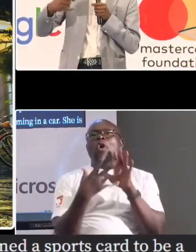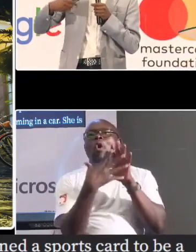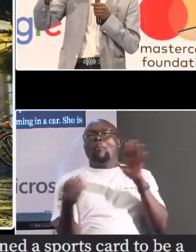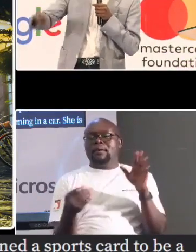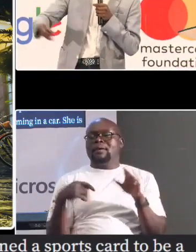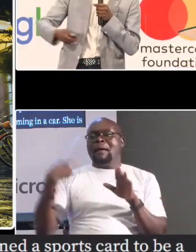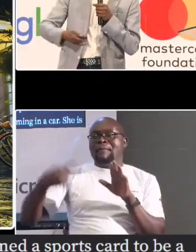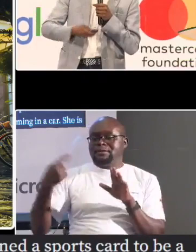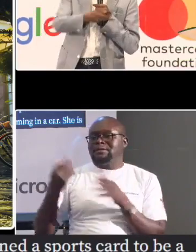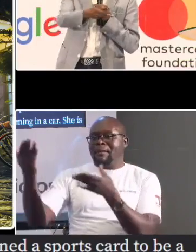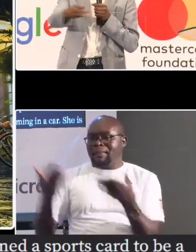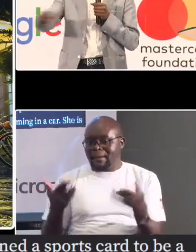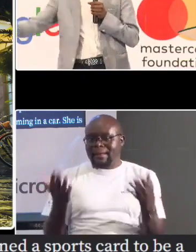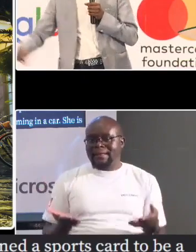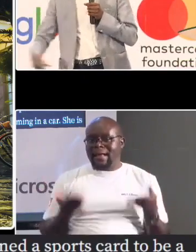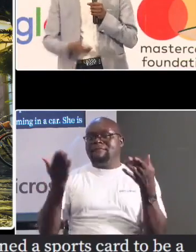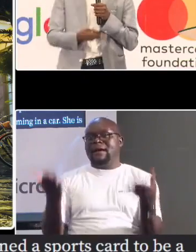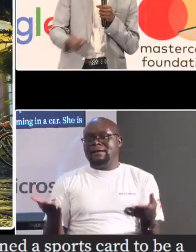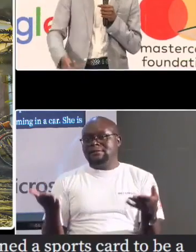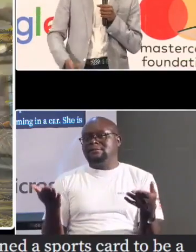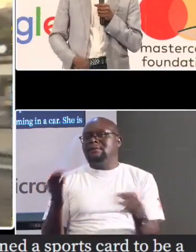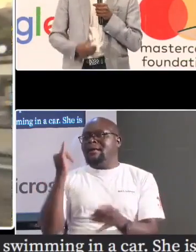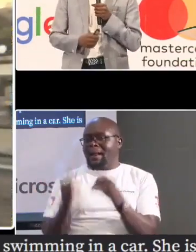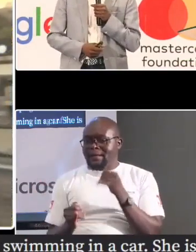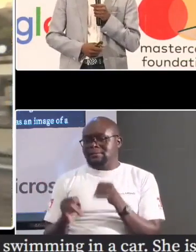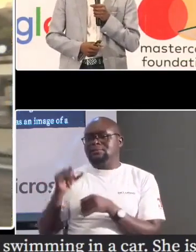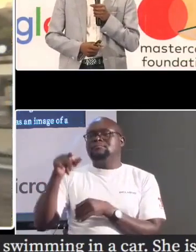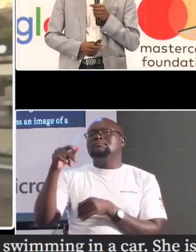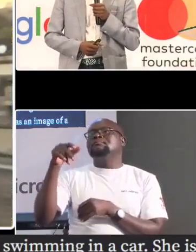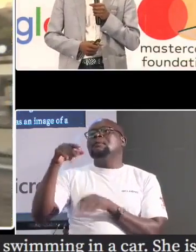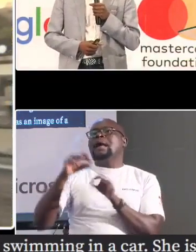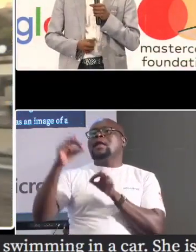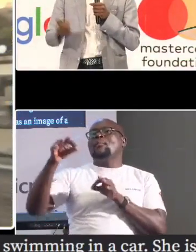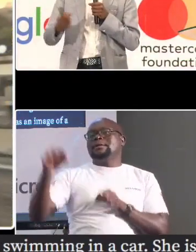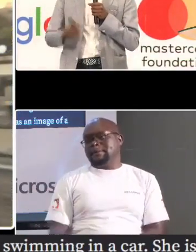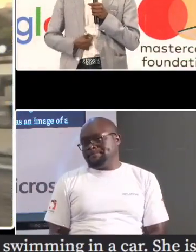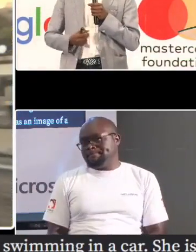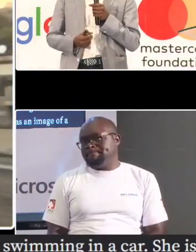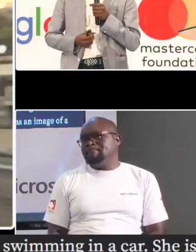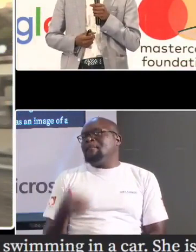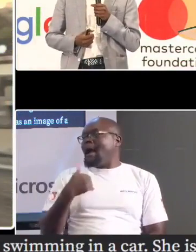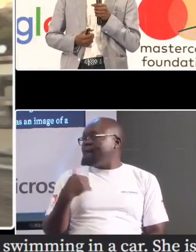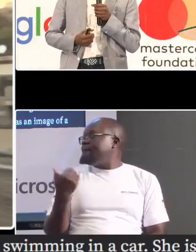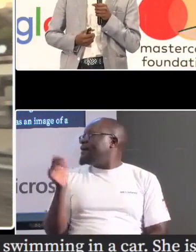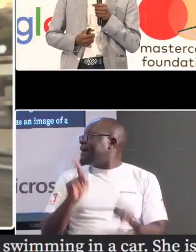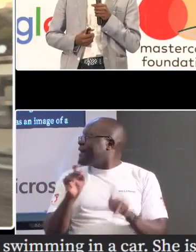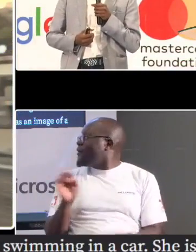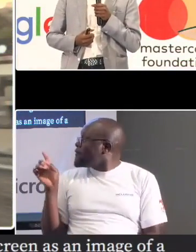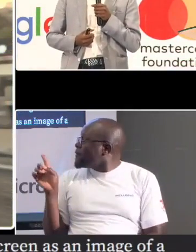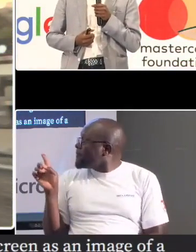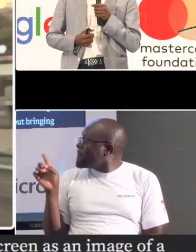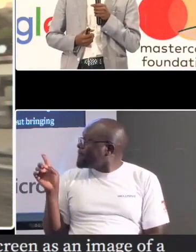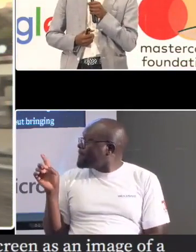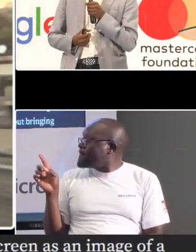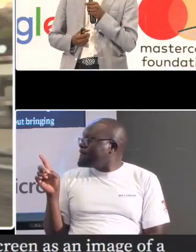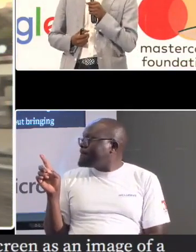it's about bringing deliveries, you know, the last kilometer. And on screen is a kind of